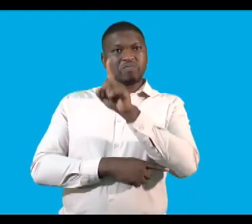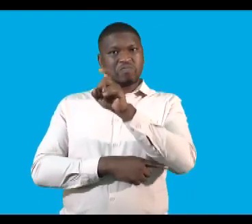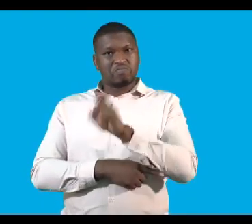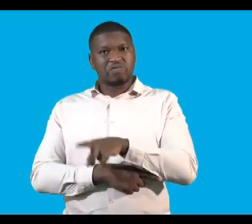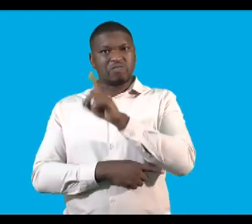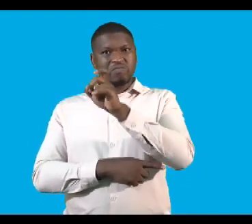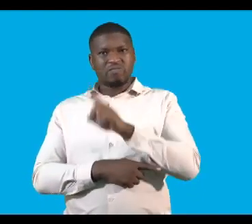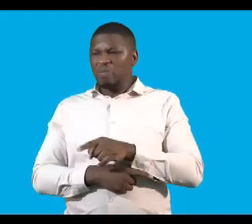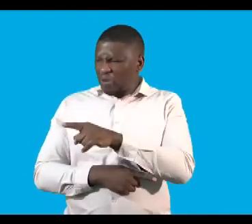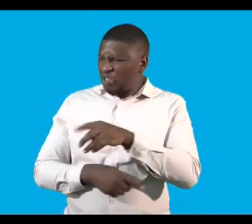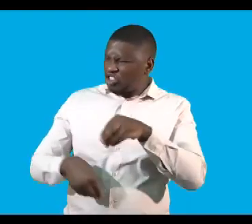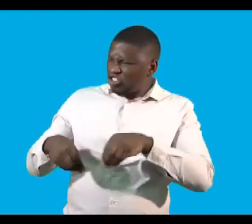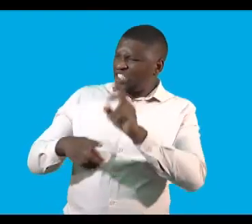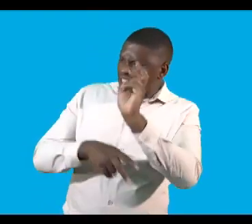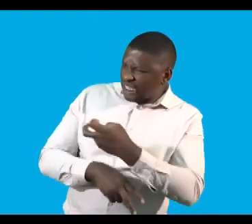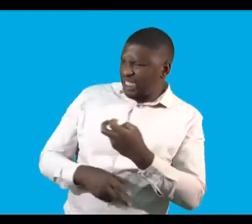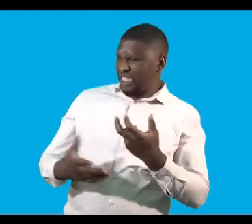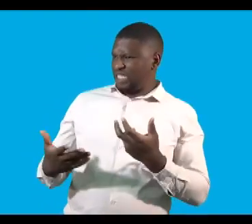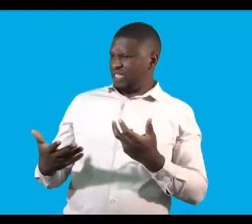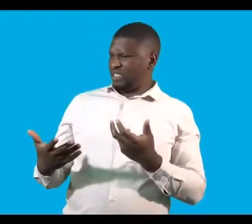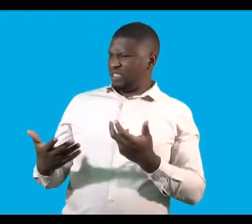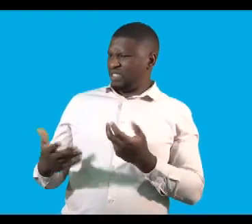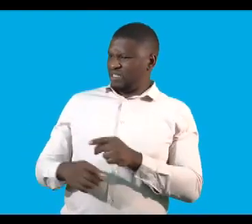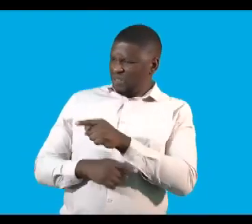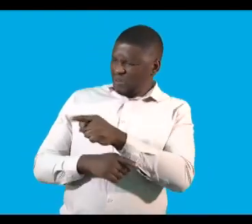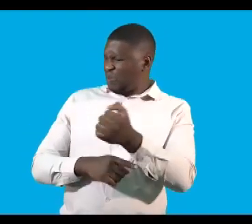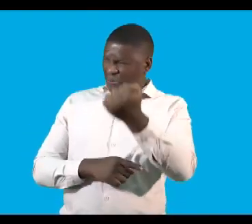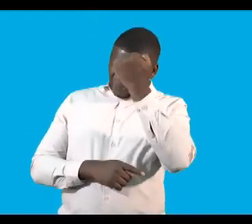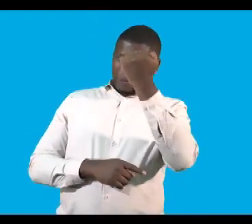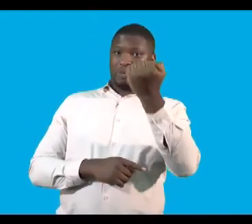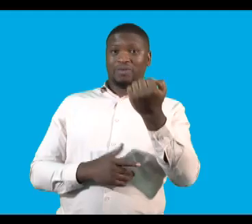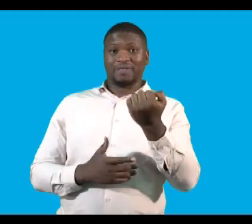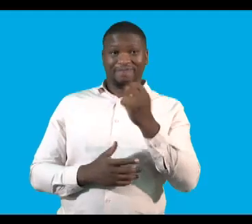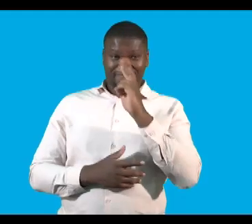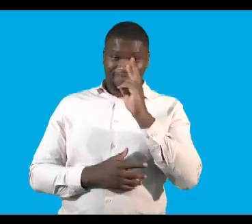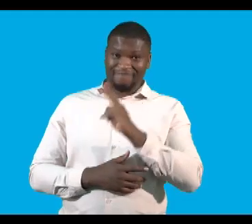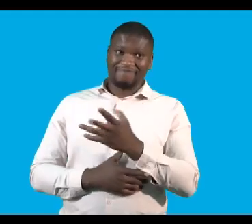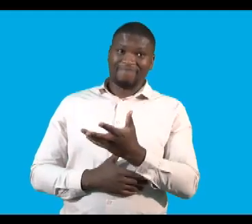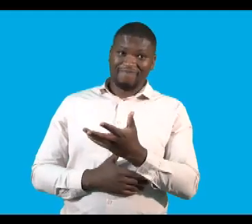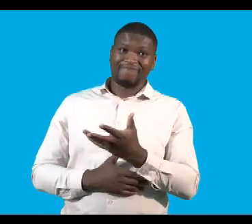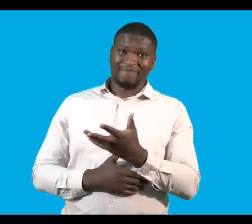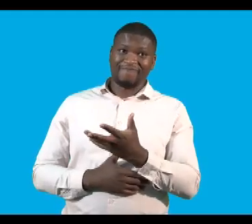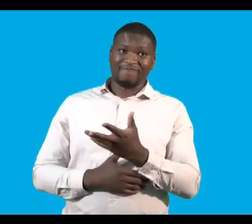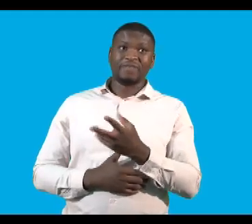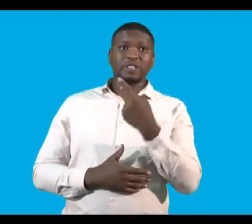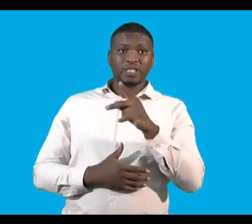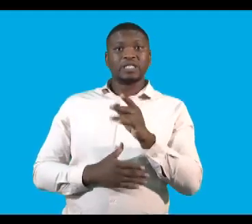mark. It's cheating, stealing, and it's stupid. You can also see that we have some words